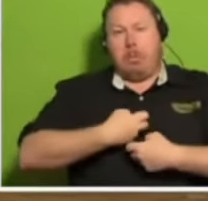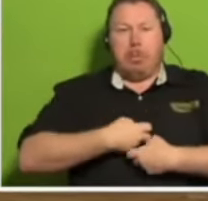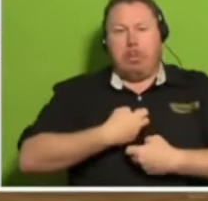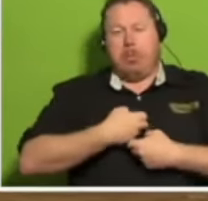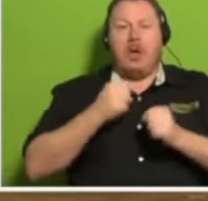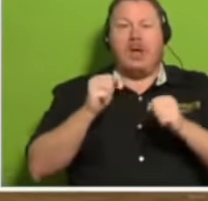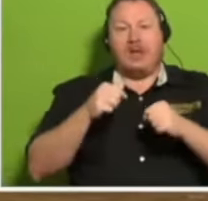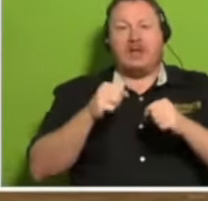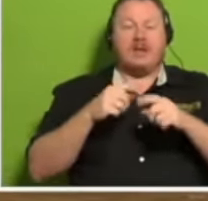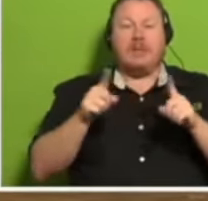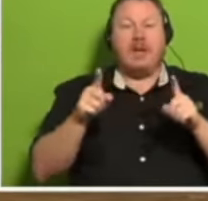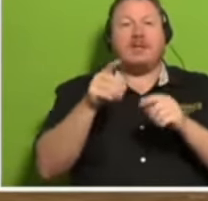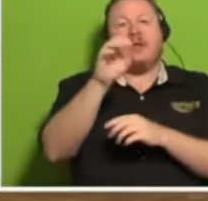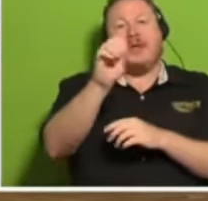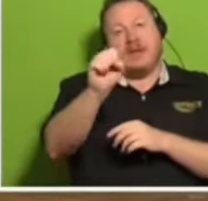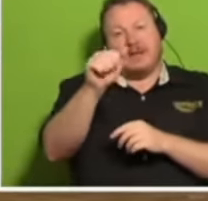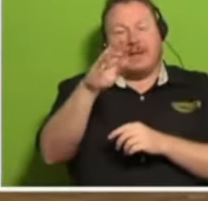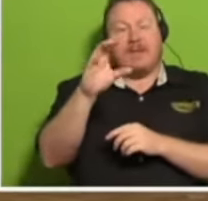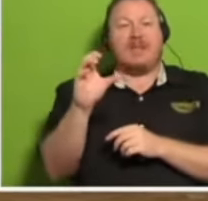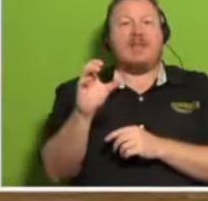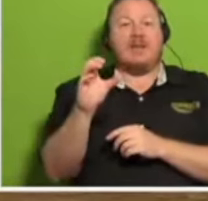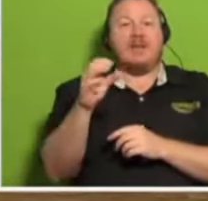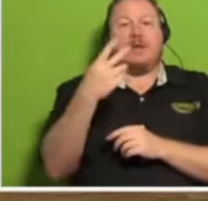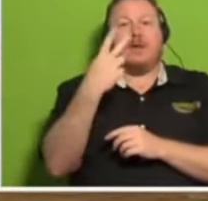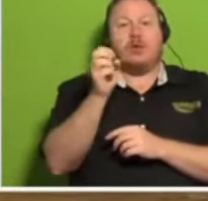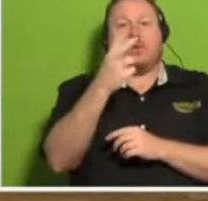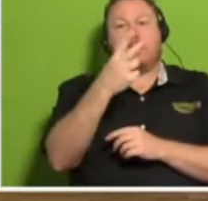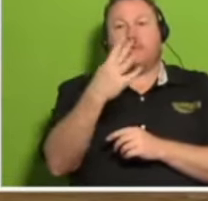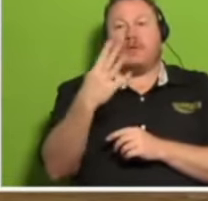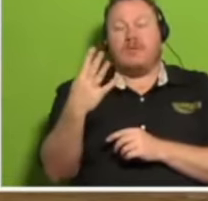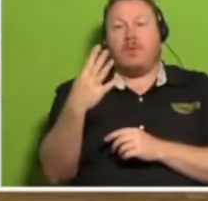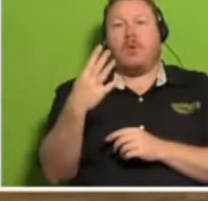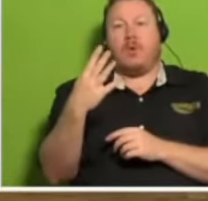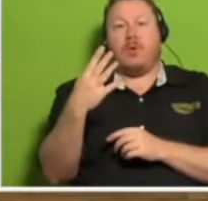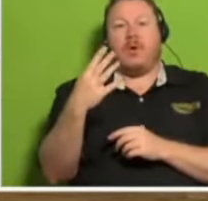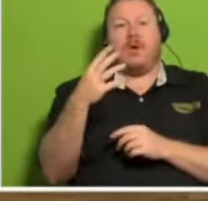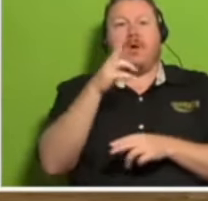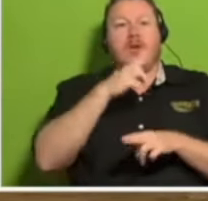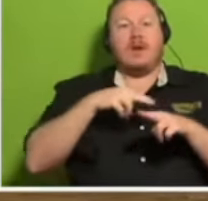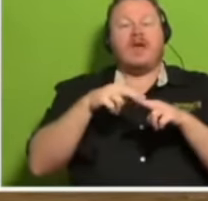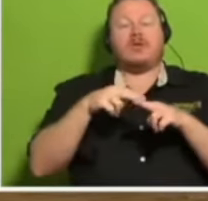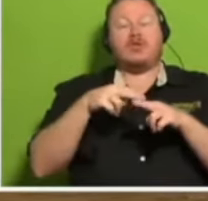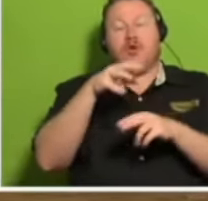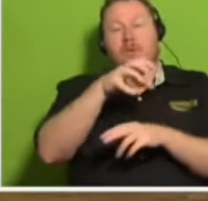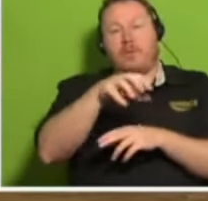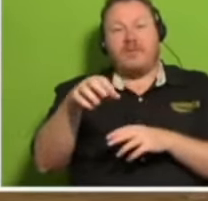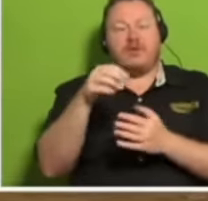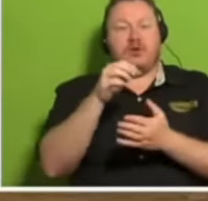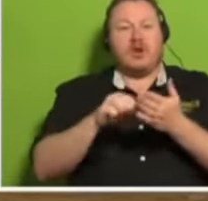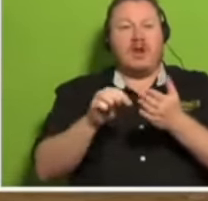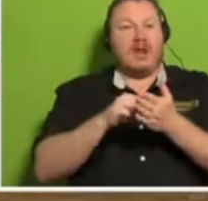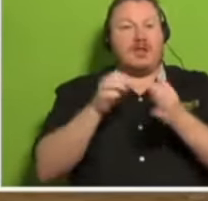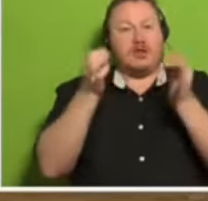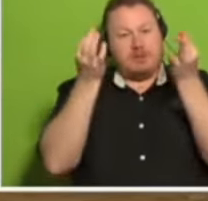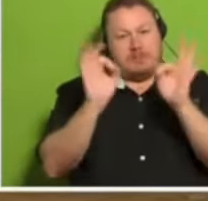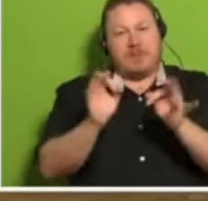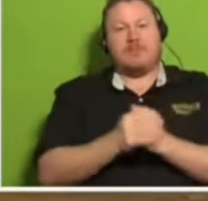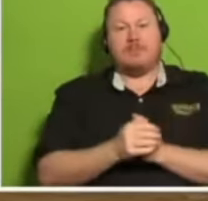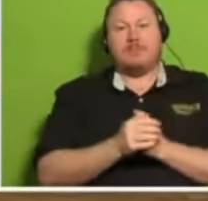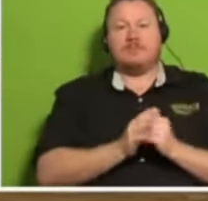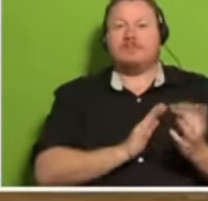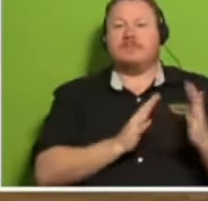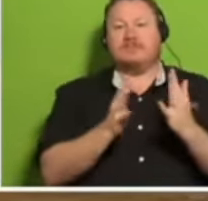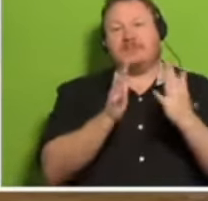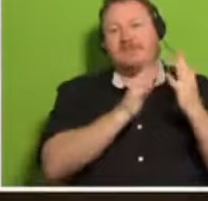have, that the SABC's coverage of the 2024 national and provincial elections was excellent.